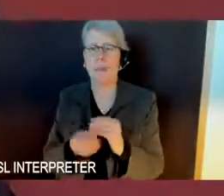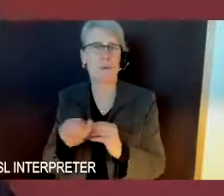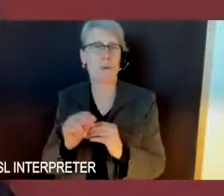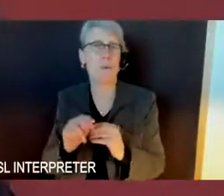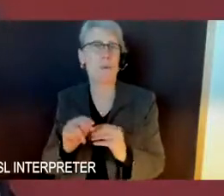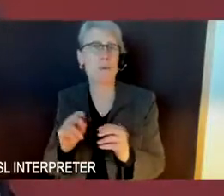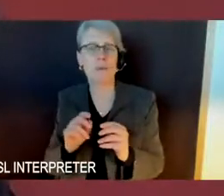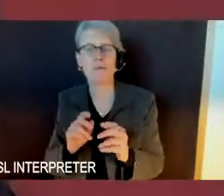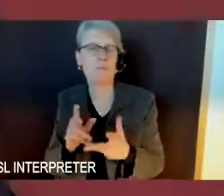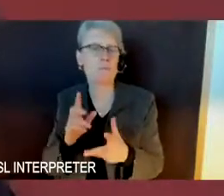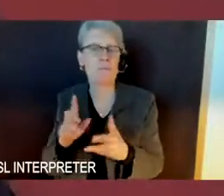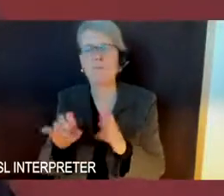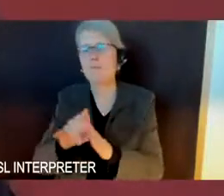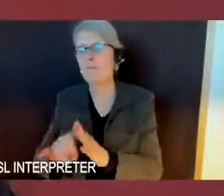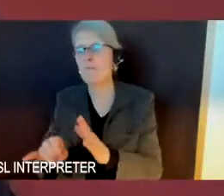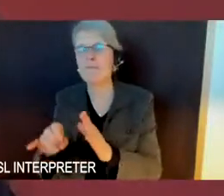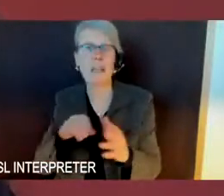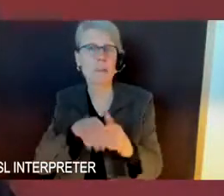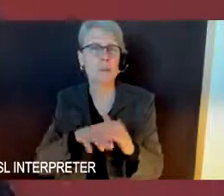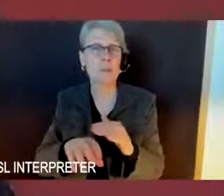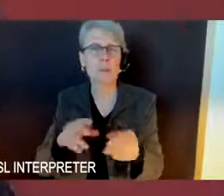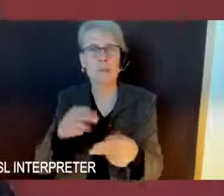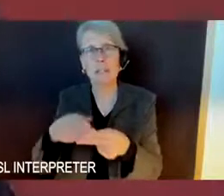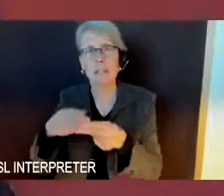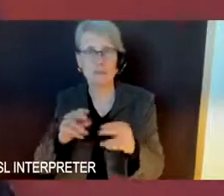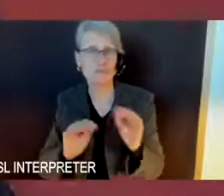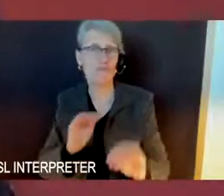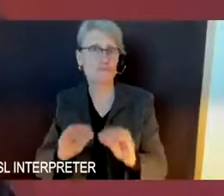try adding your own listing for a place and see how that makes you feel.